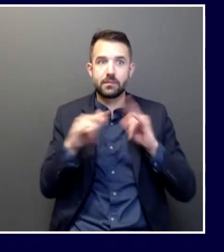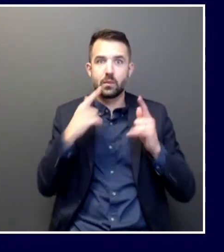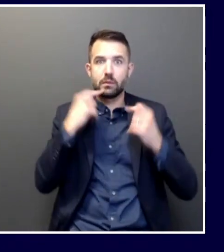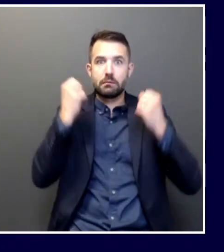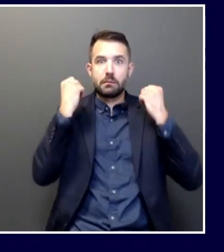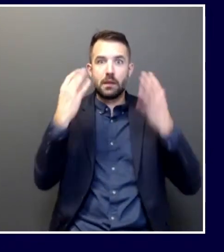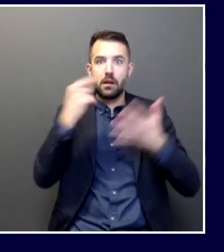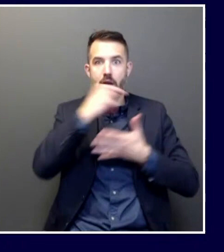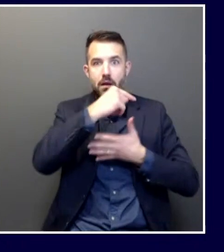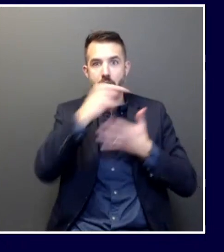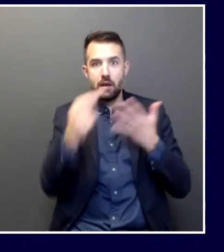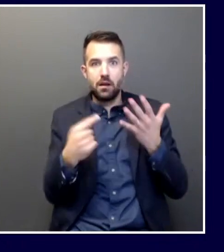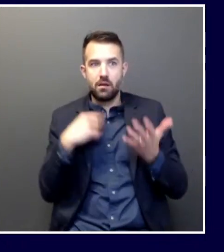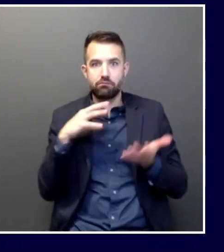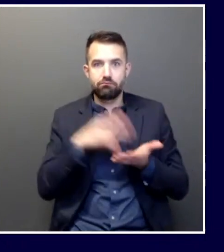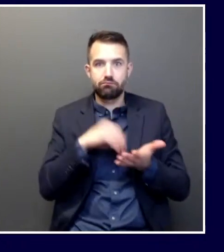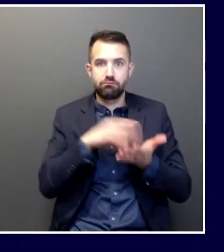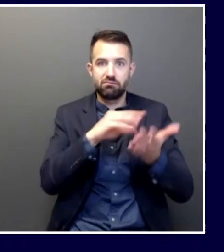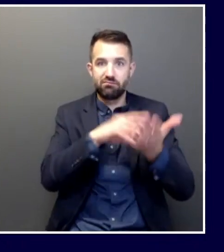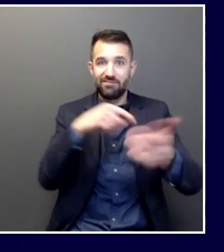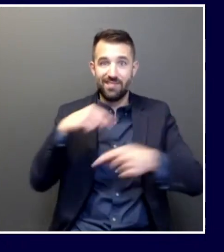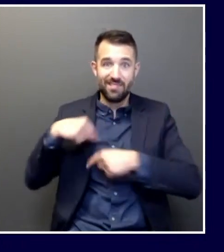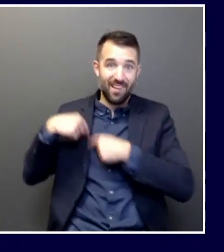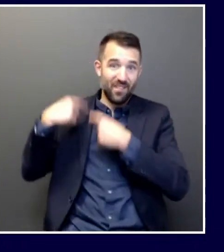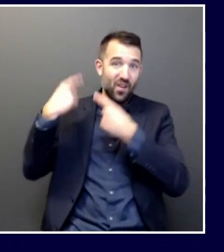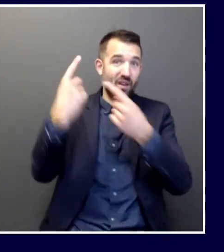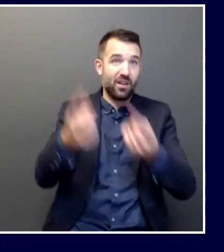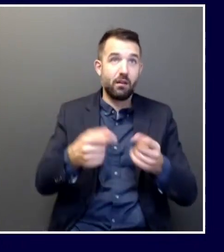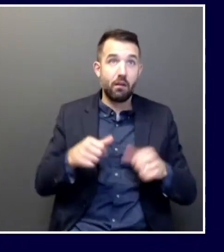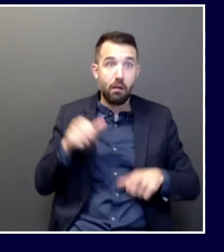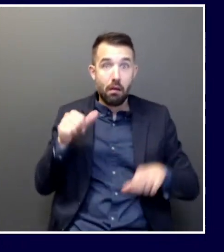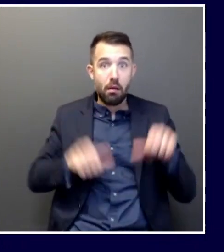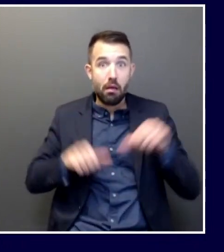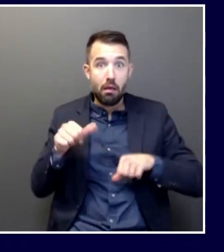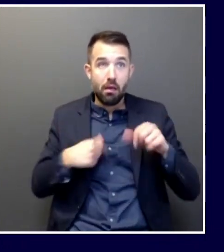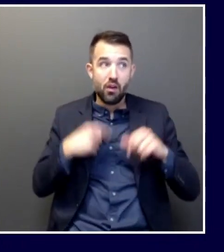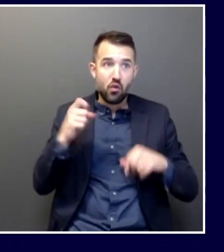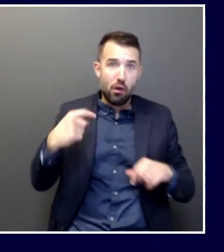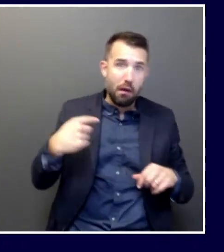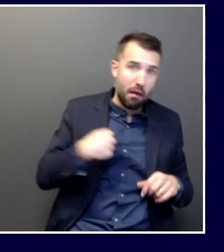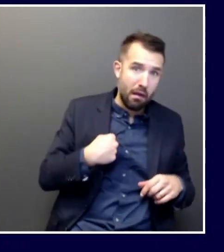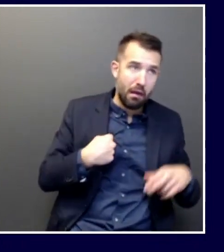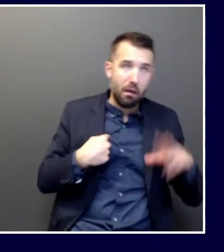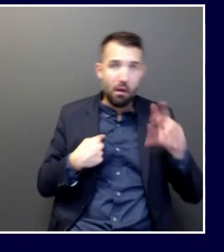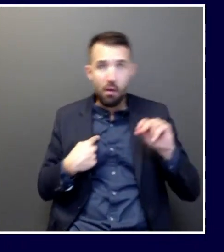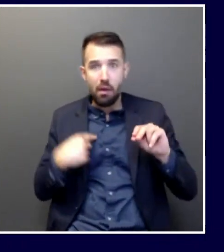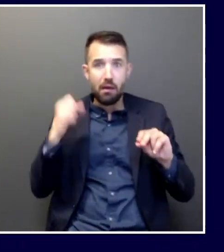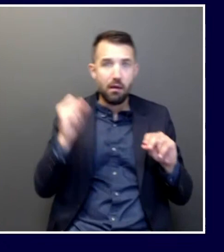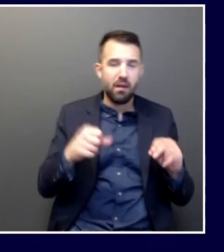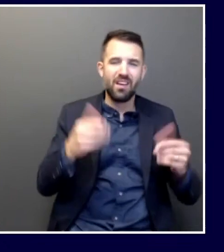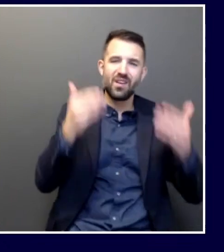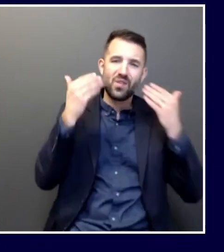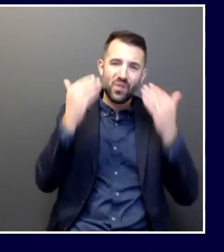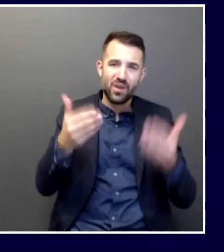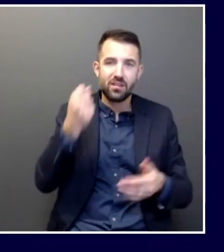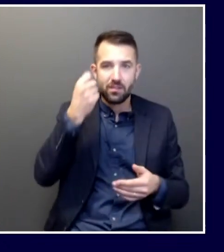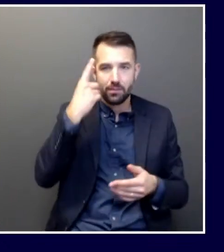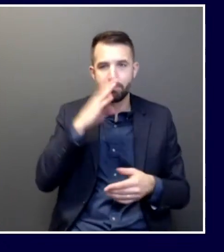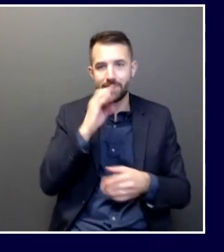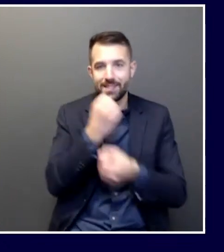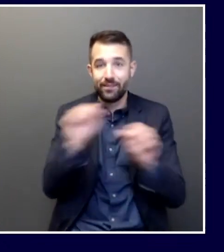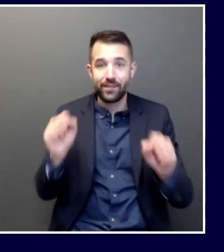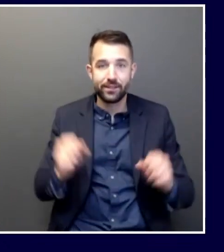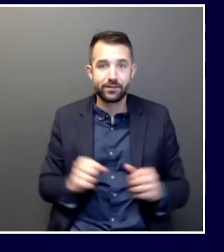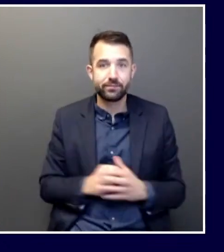to do with COVID now, it's not about whether to do it. It's about how to do it in a manner to stay safe. Brian, in terms of candy